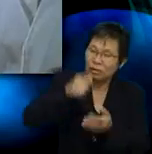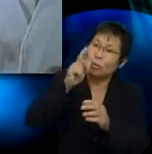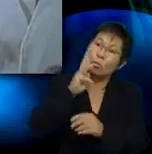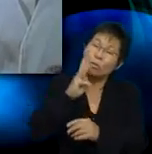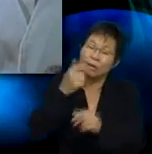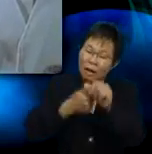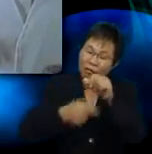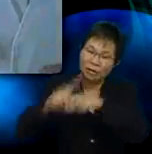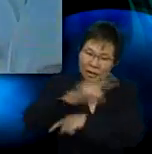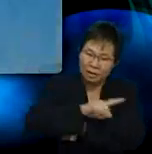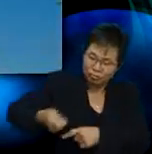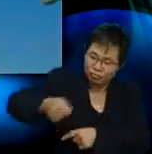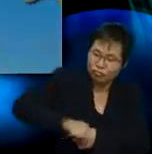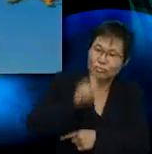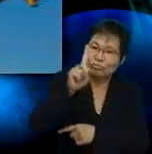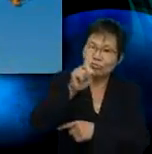day.